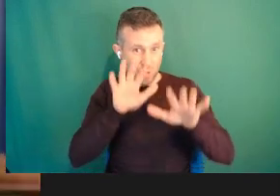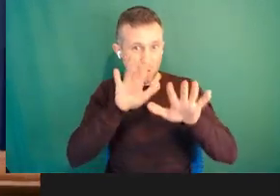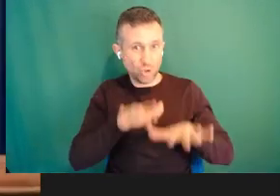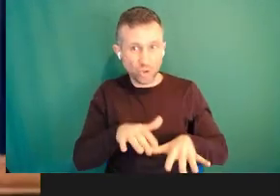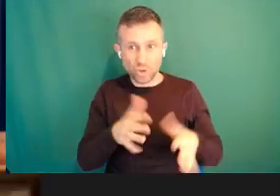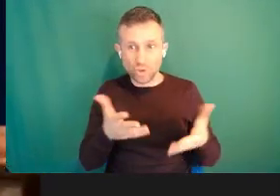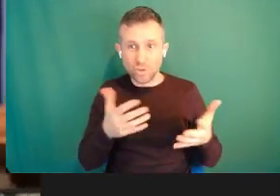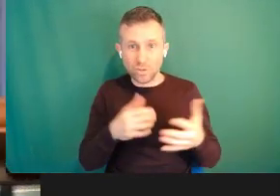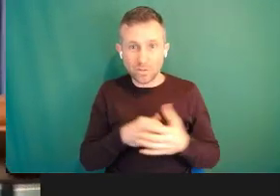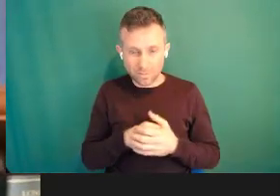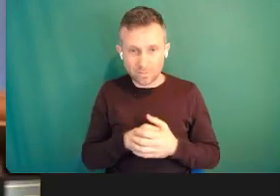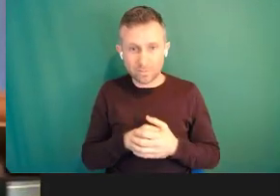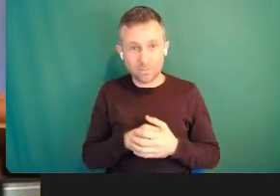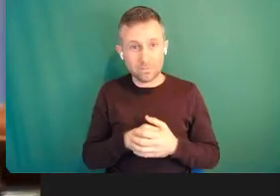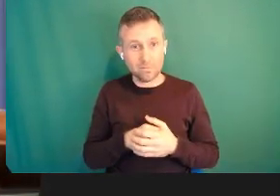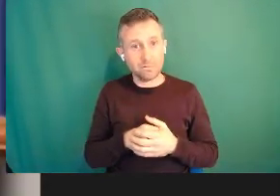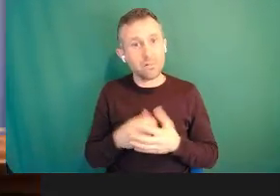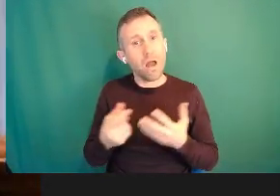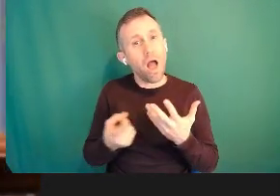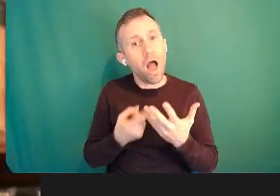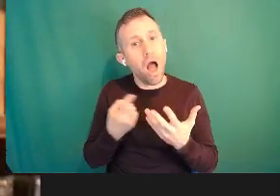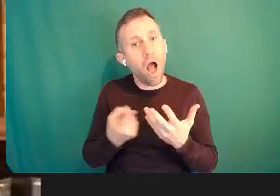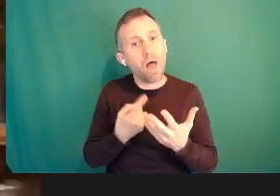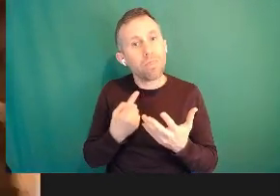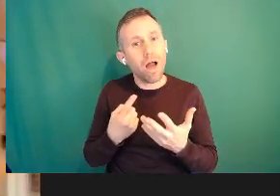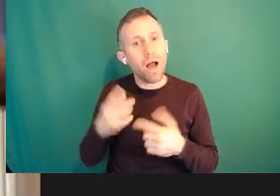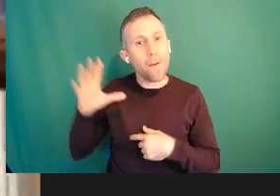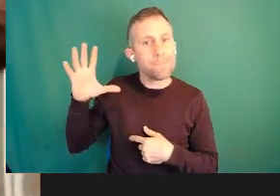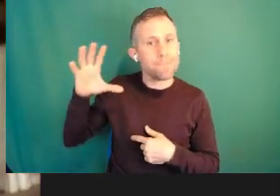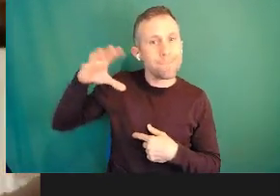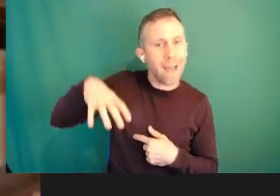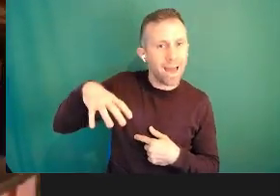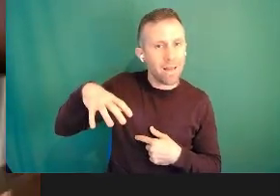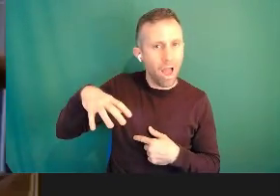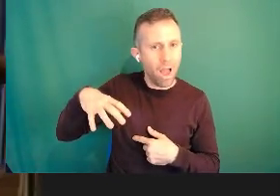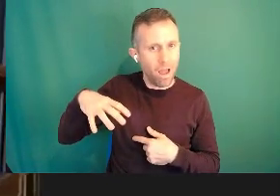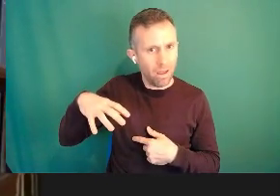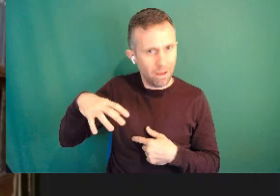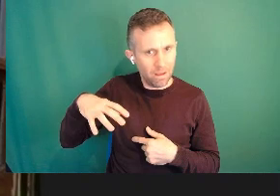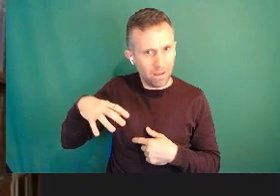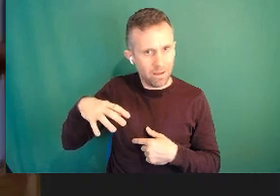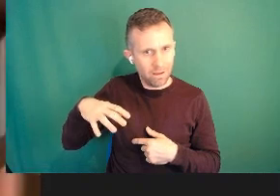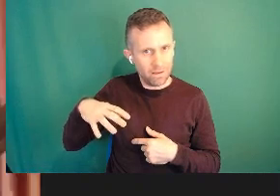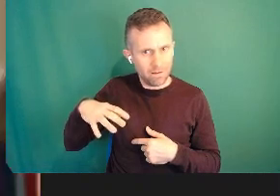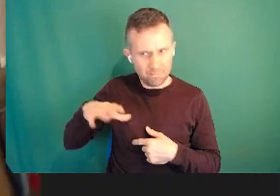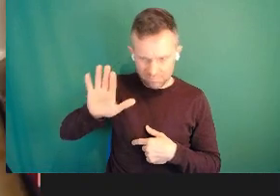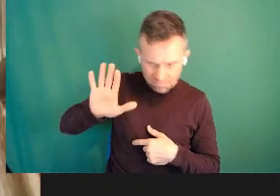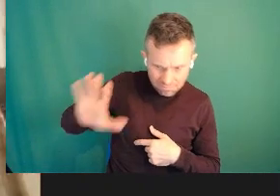So we give people instruction on how they can take them off the shelf. They can open them up and have a look at them,